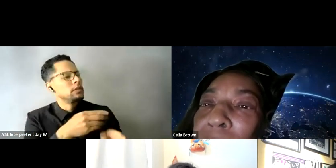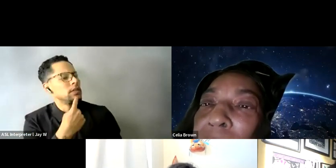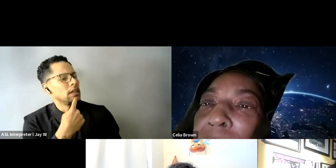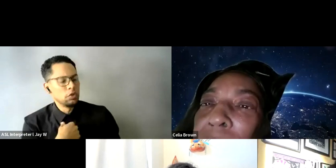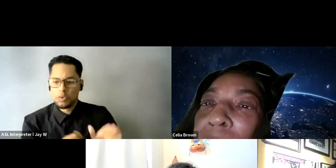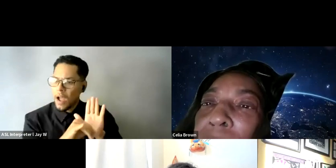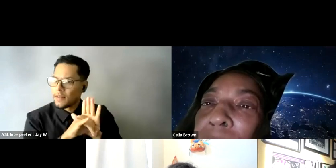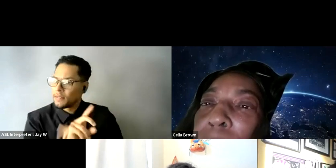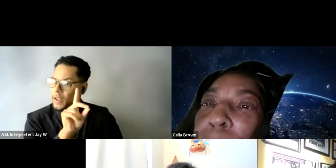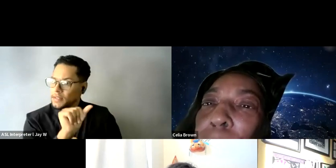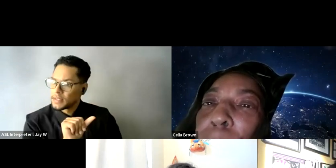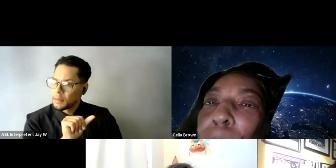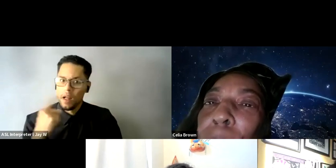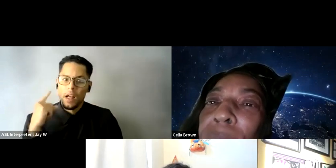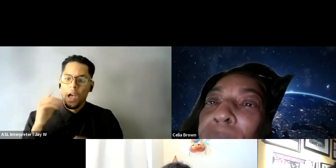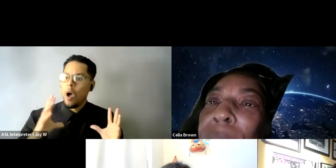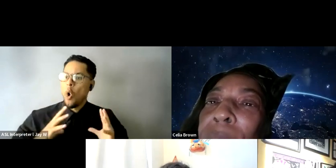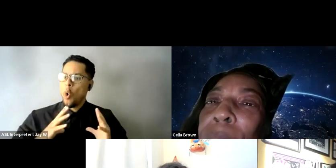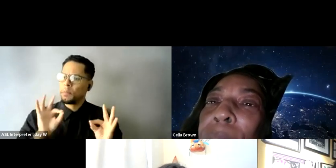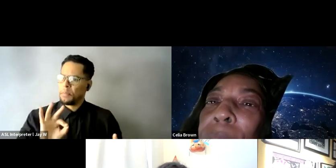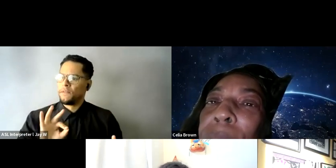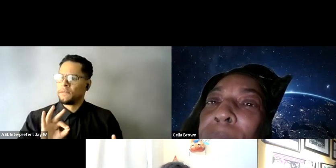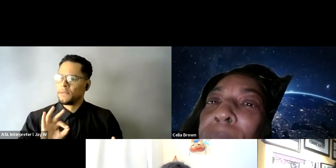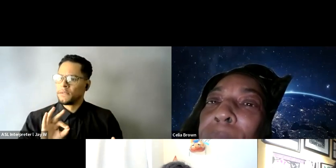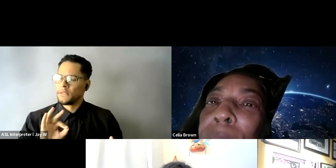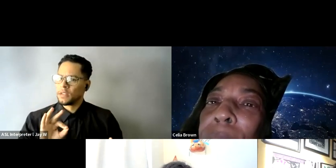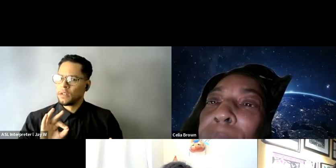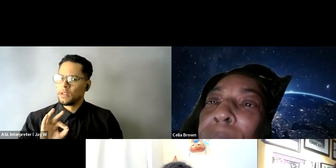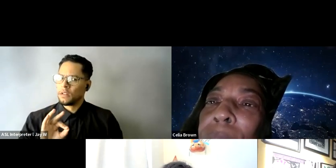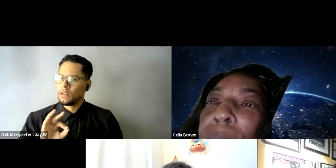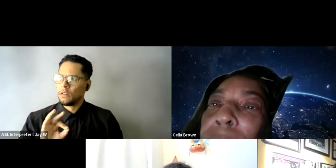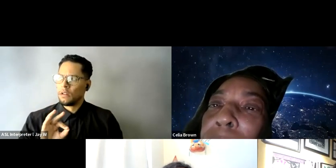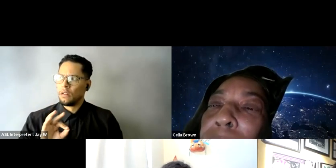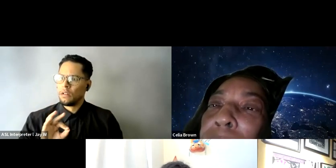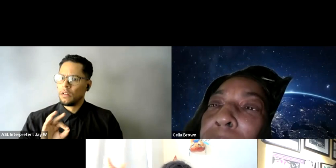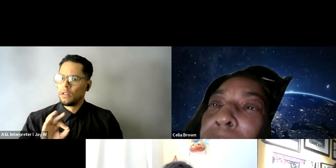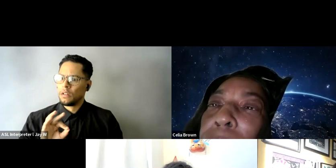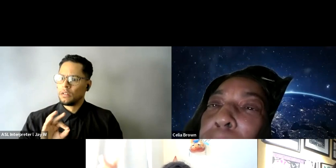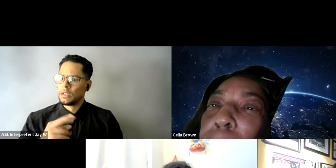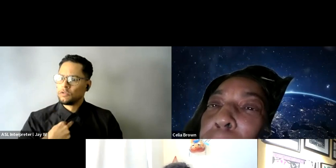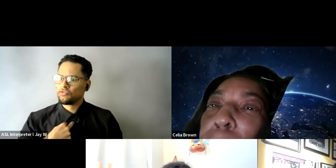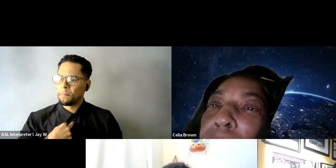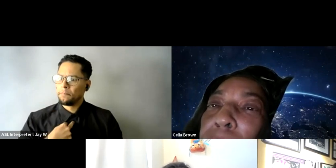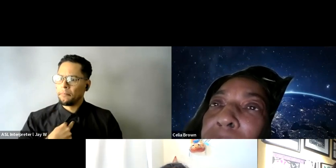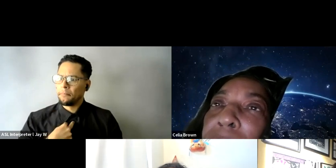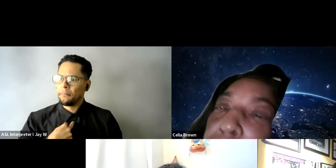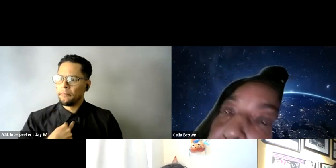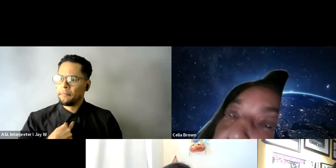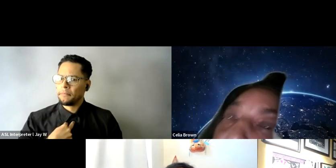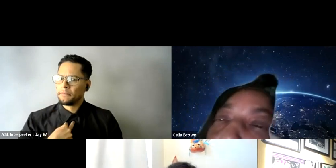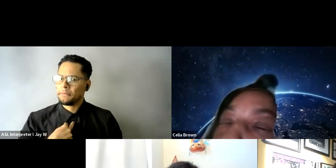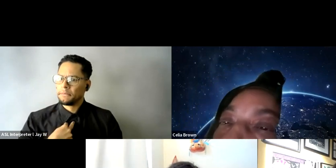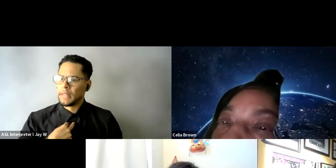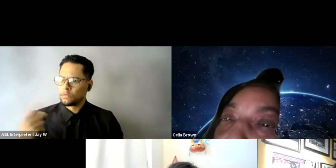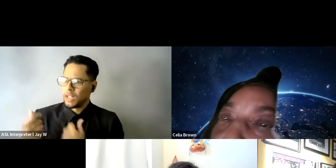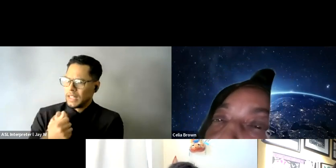is a trap, right? At first, because I was already trapped by something, right? I was trying to liberate myself from. And then,